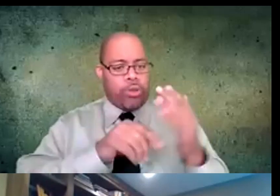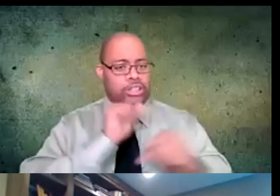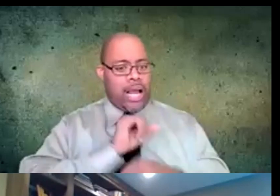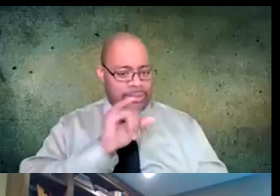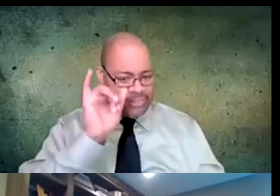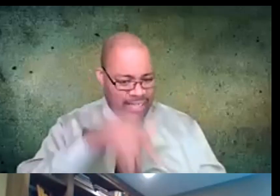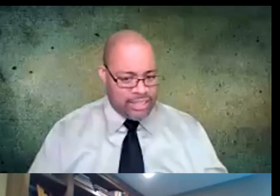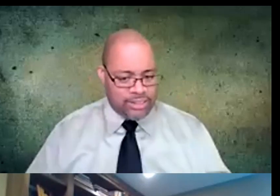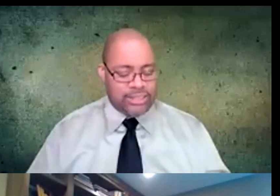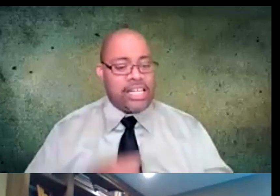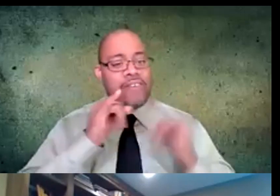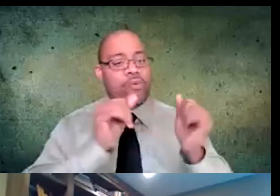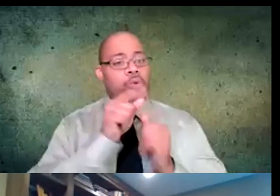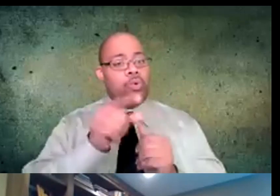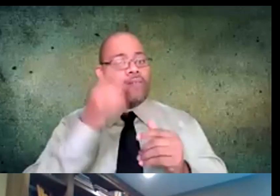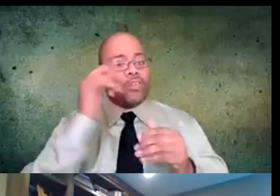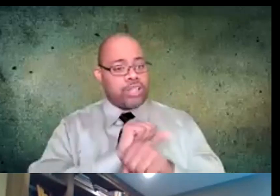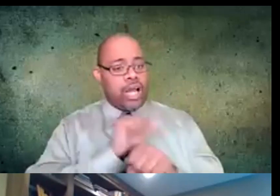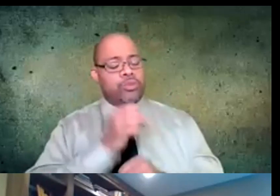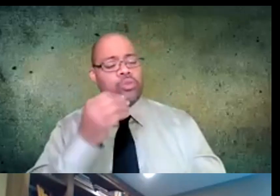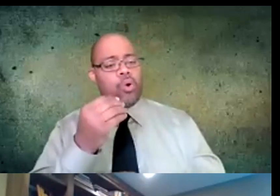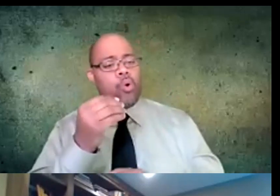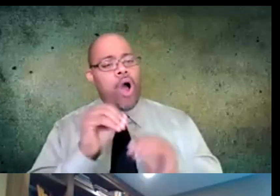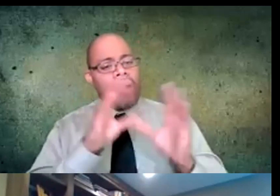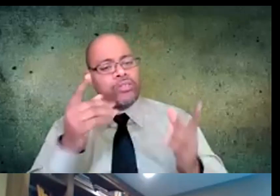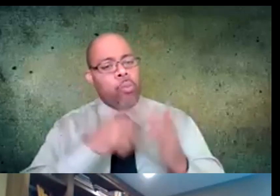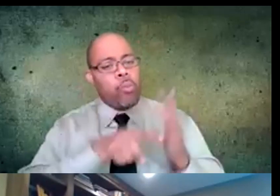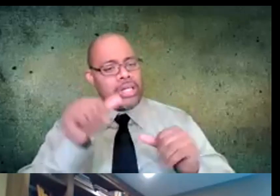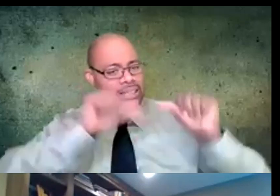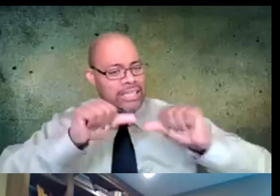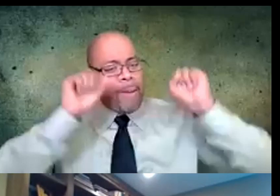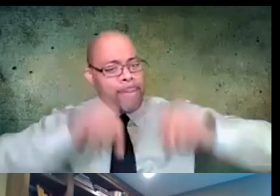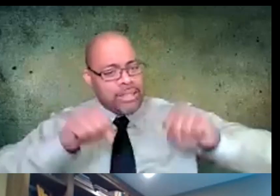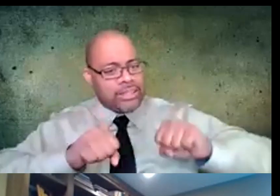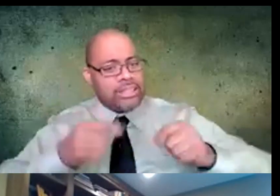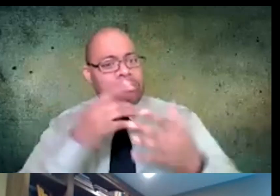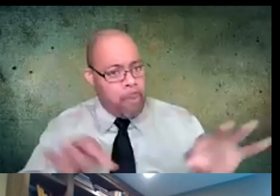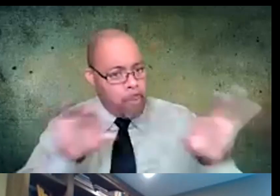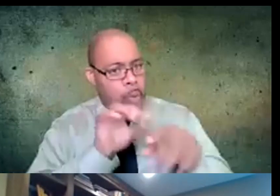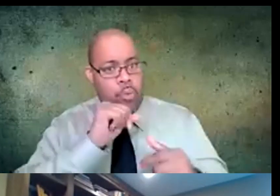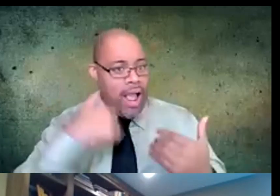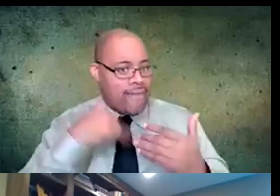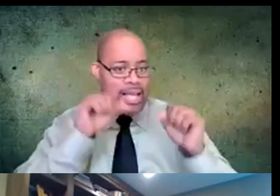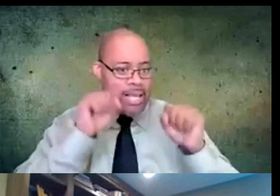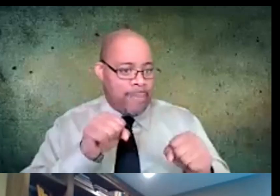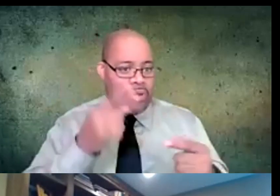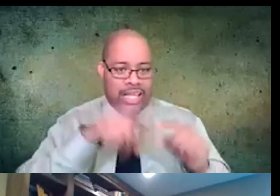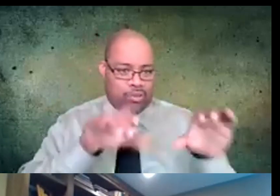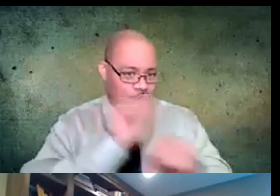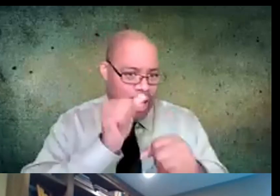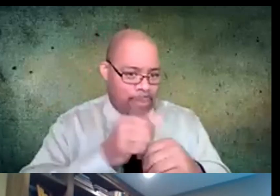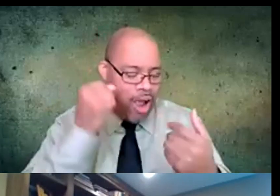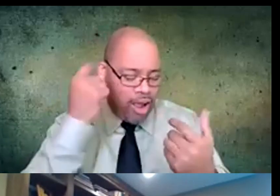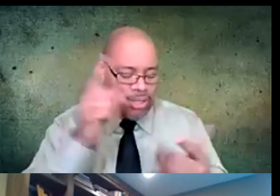I'm interviewing you for this job. So of course, what your scientific capability does matter, because when you don't have that capability, you can't do the job.